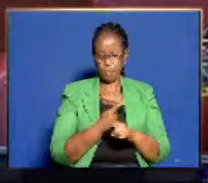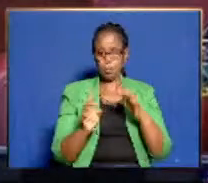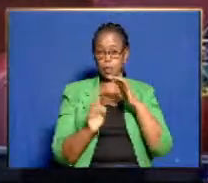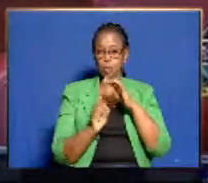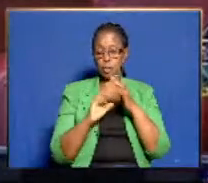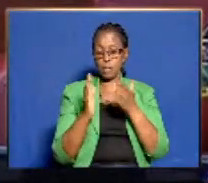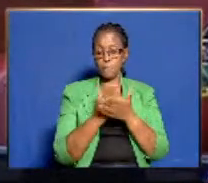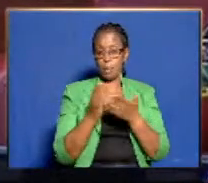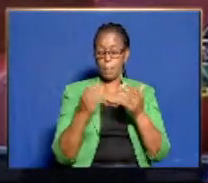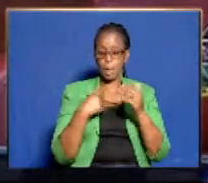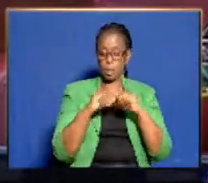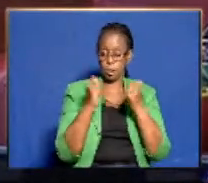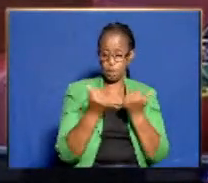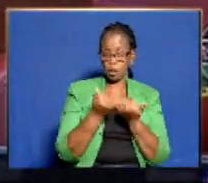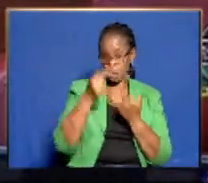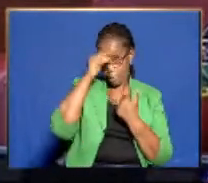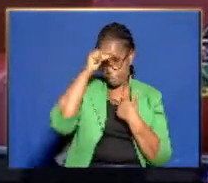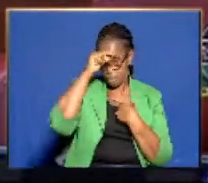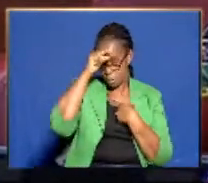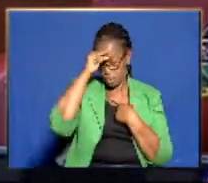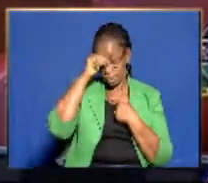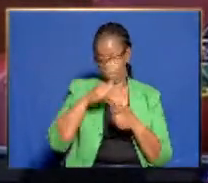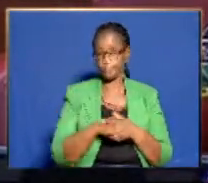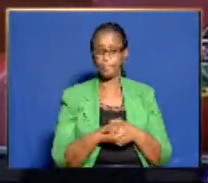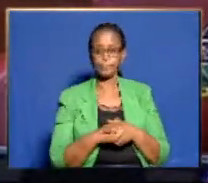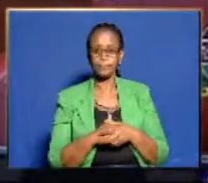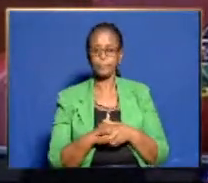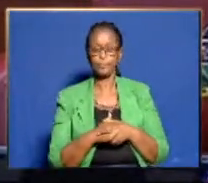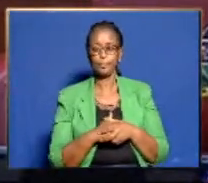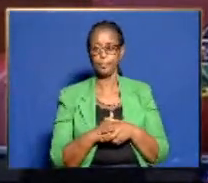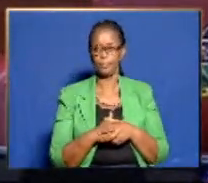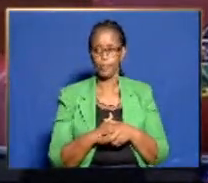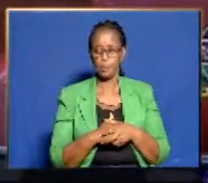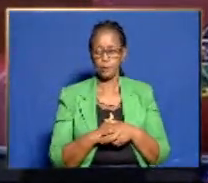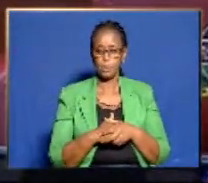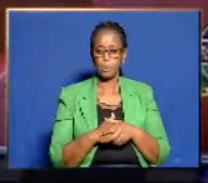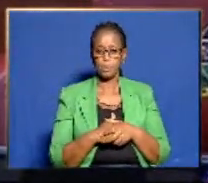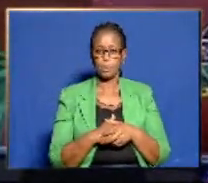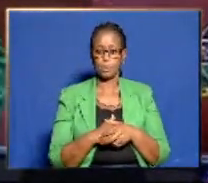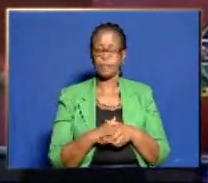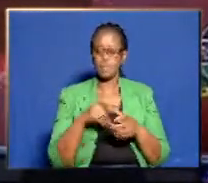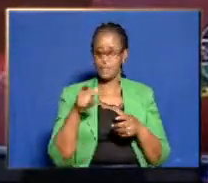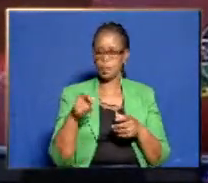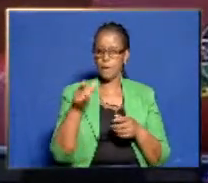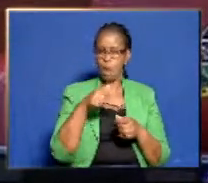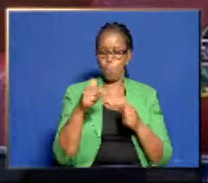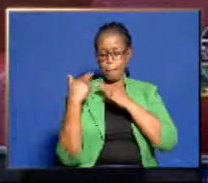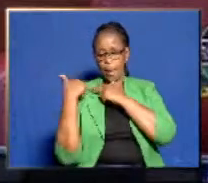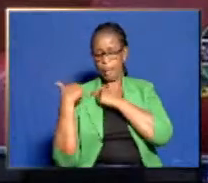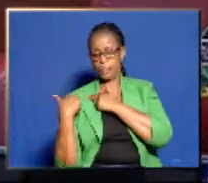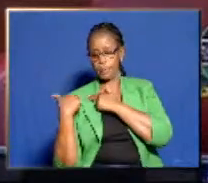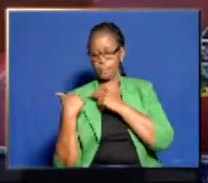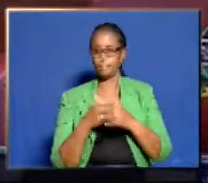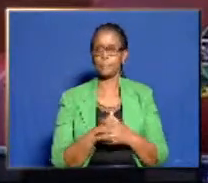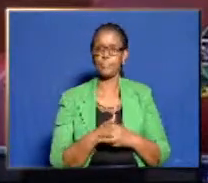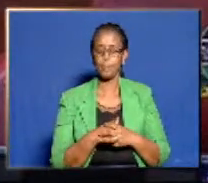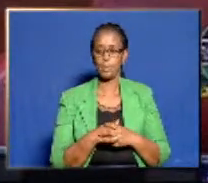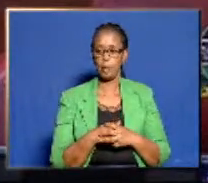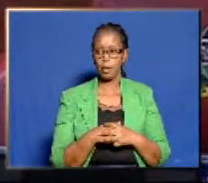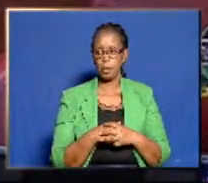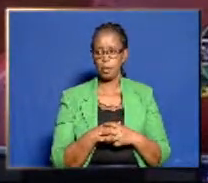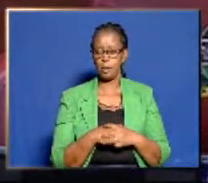and agencies of the government, Honorable Speaker, which is our sole mandate here. Honorable Speaker,